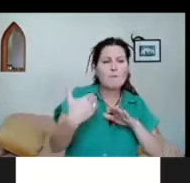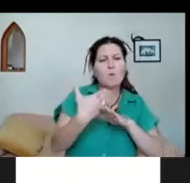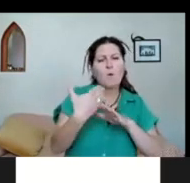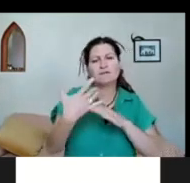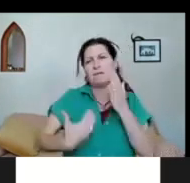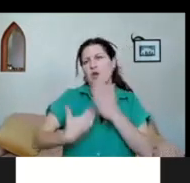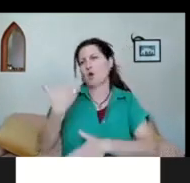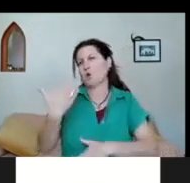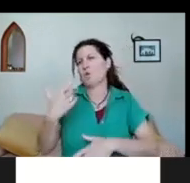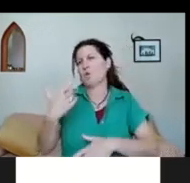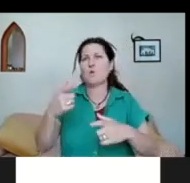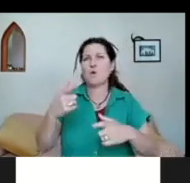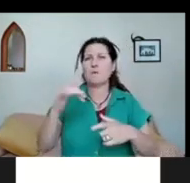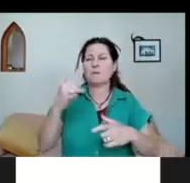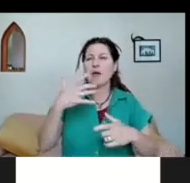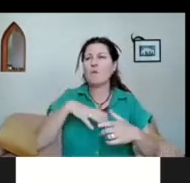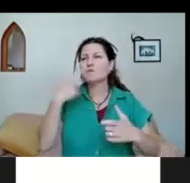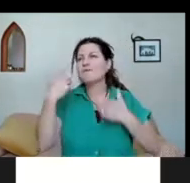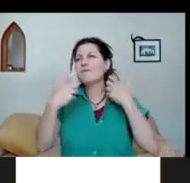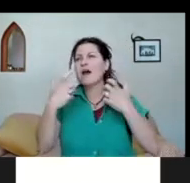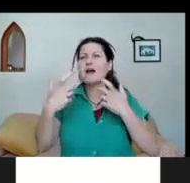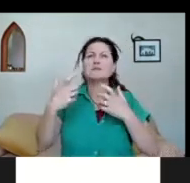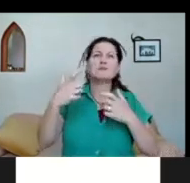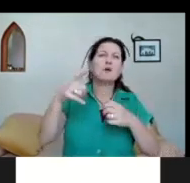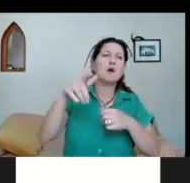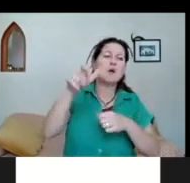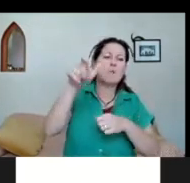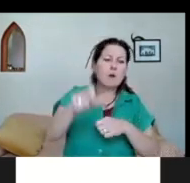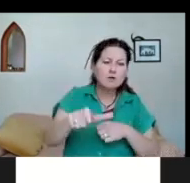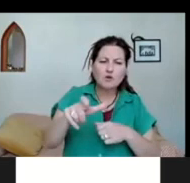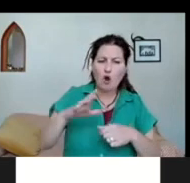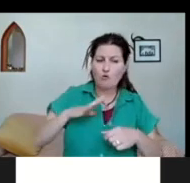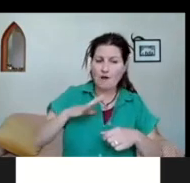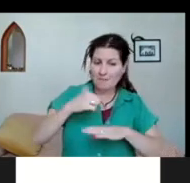who's already working in that field or can give you advice. So is there